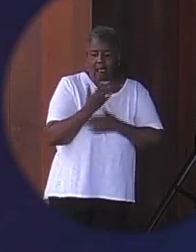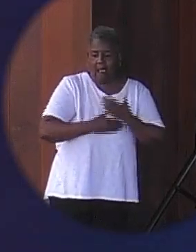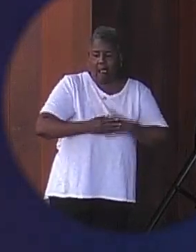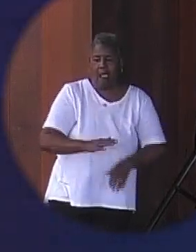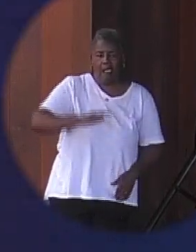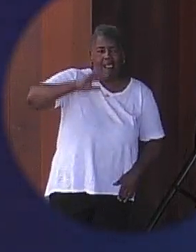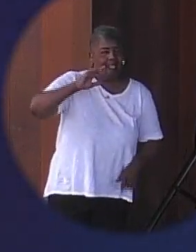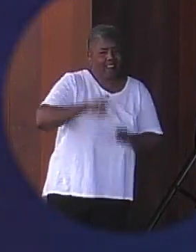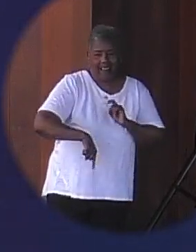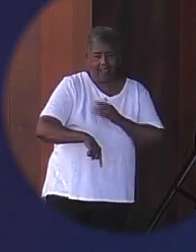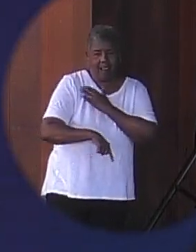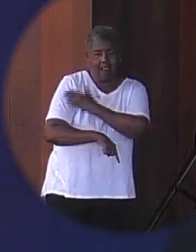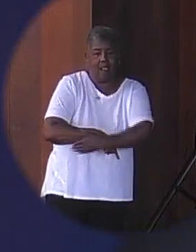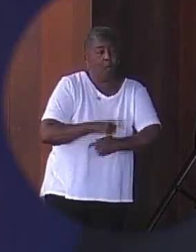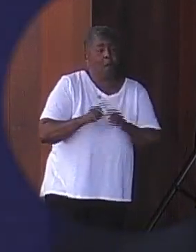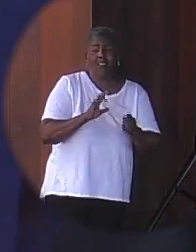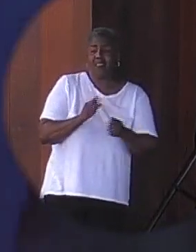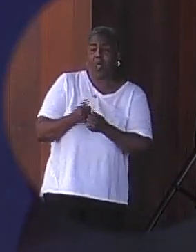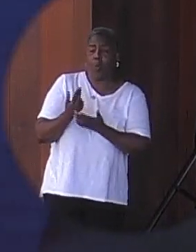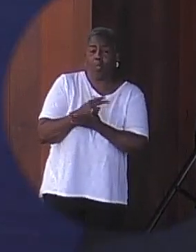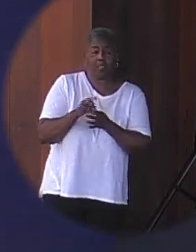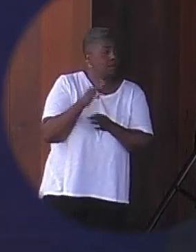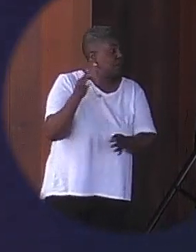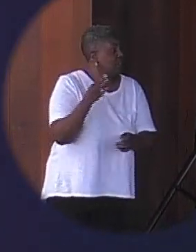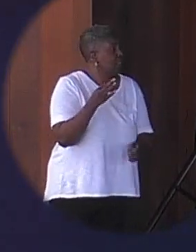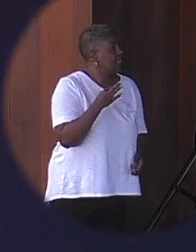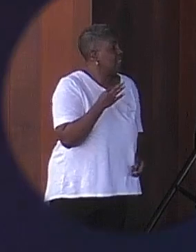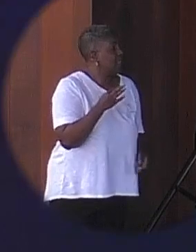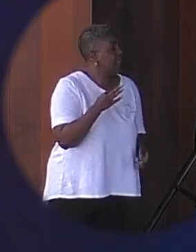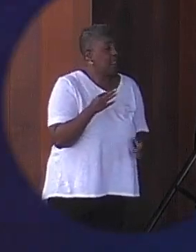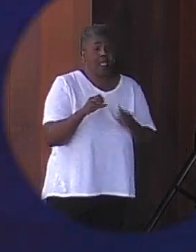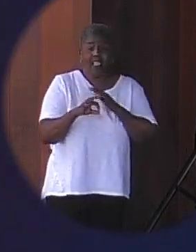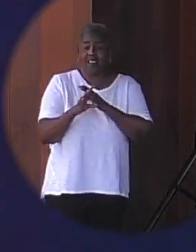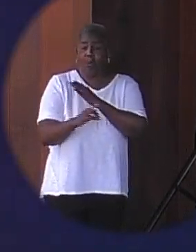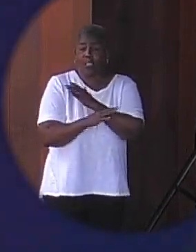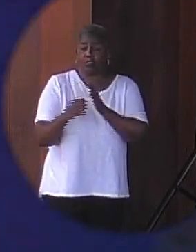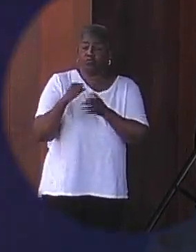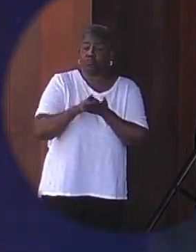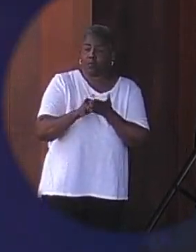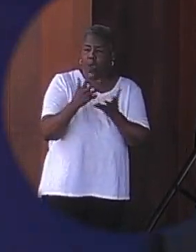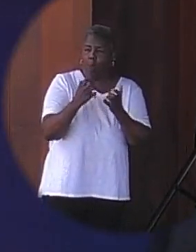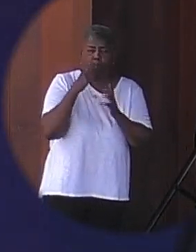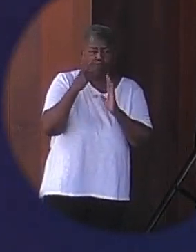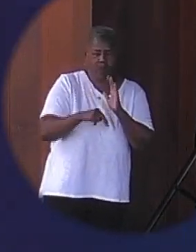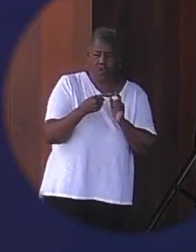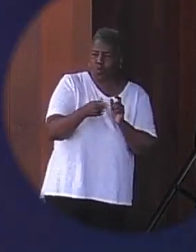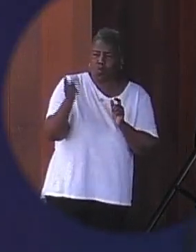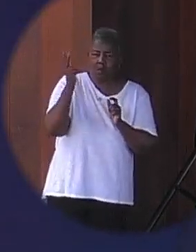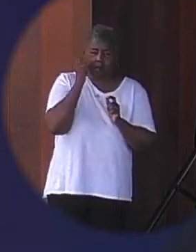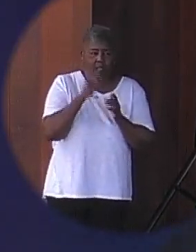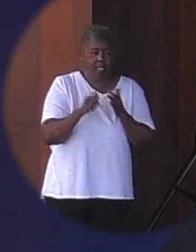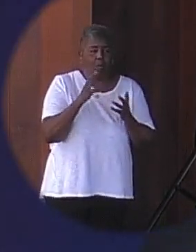way I want, but being obedient to the Holy Spirit. There's a foundational scripture I want to read in your hearing that will